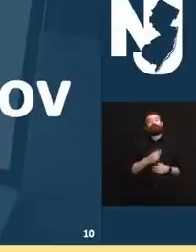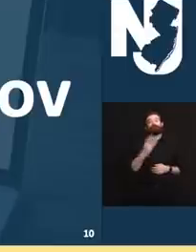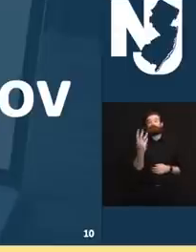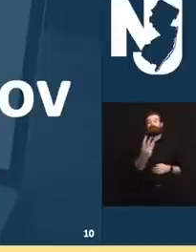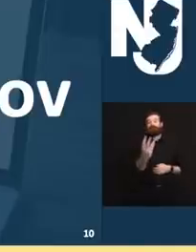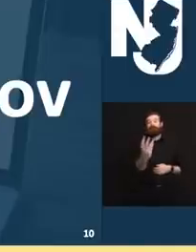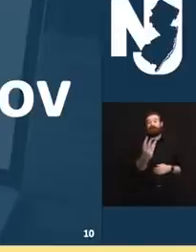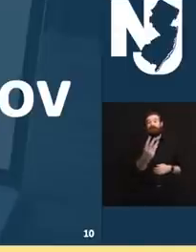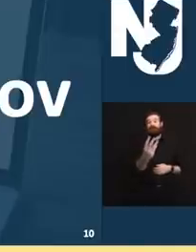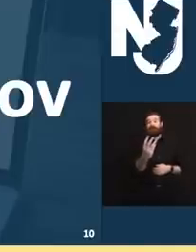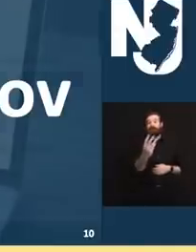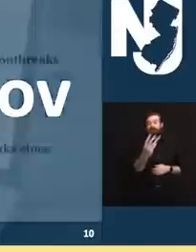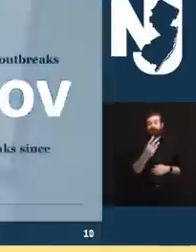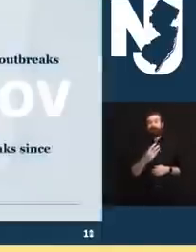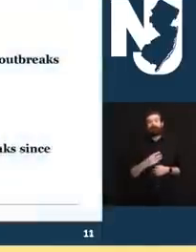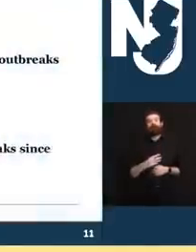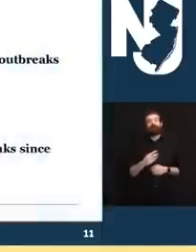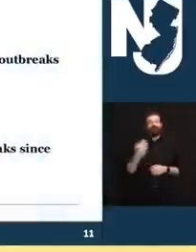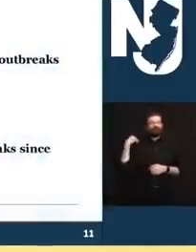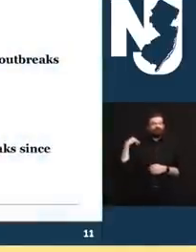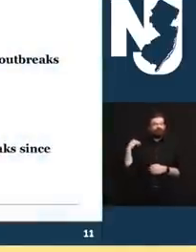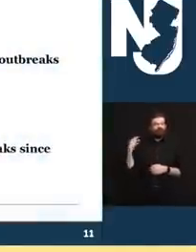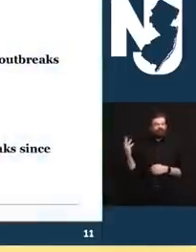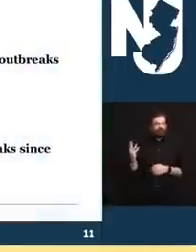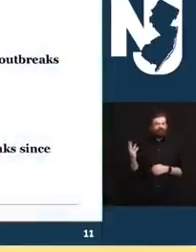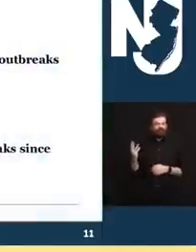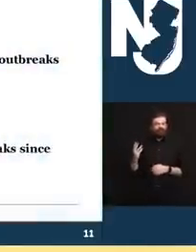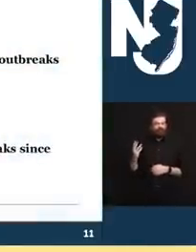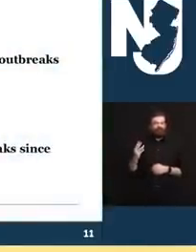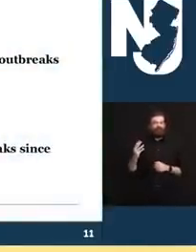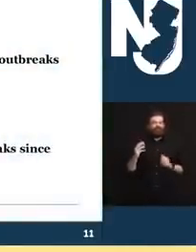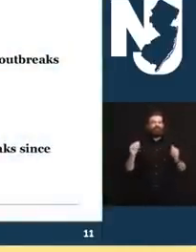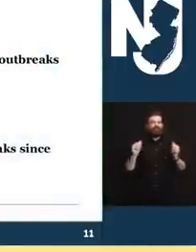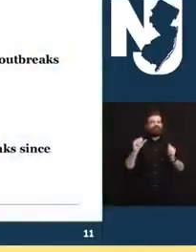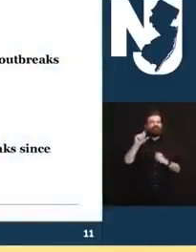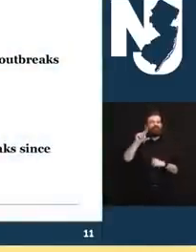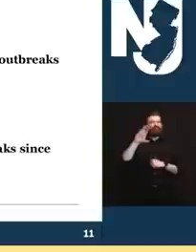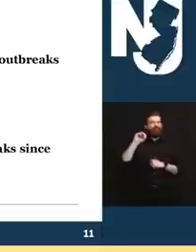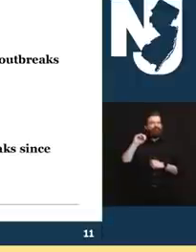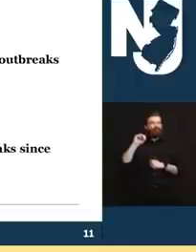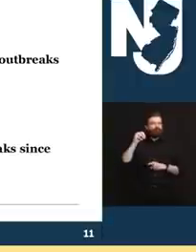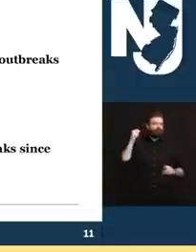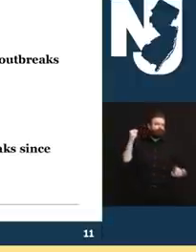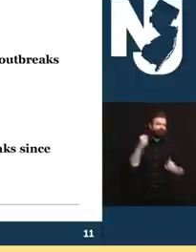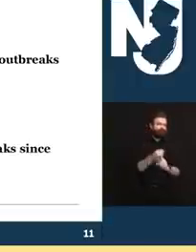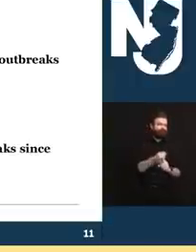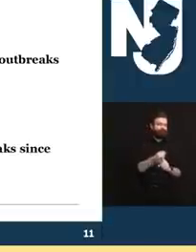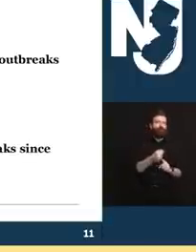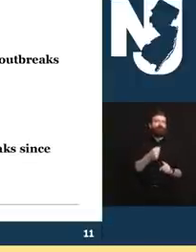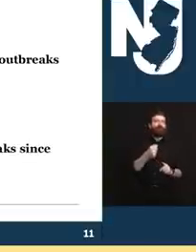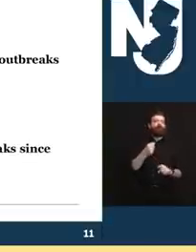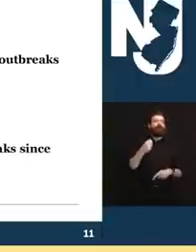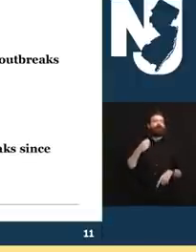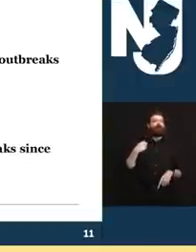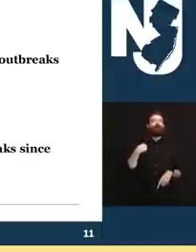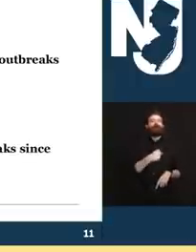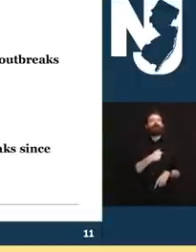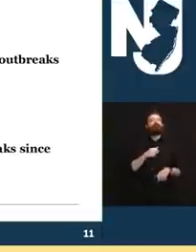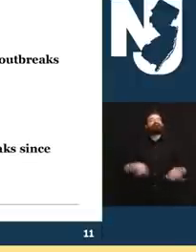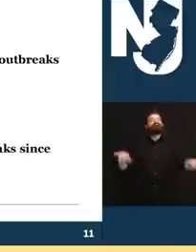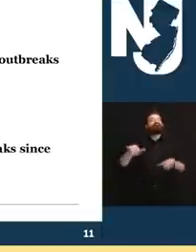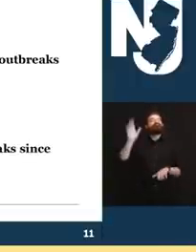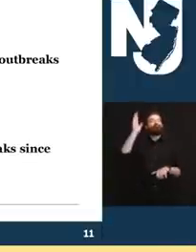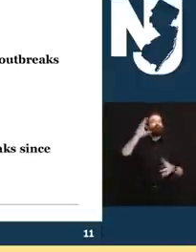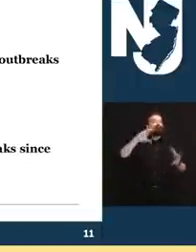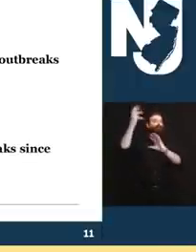following from our schools. For last week, we had a total of 10 new in-school outbreaks that were confirmed. Again, an outbreak